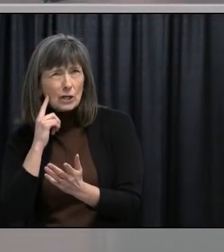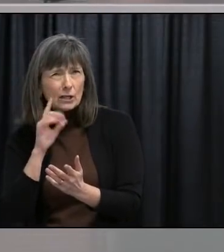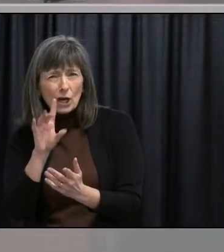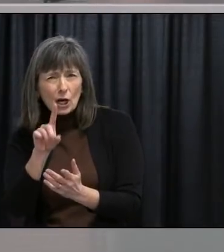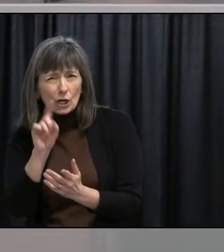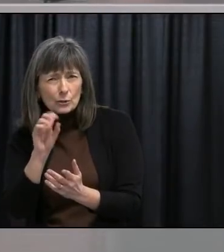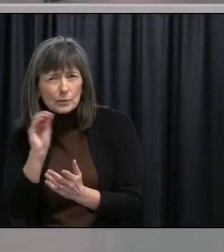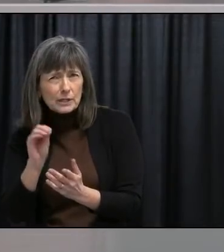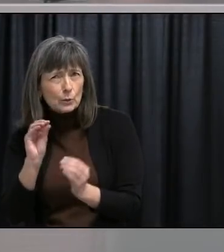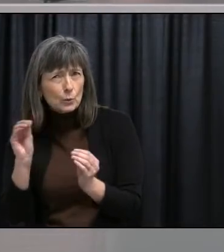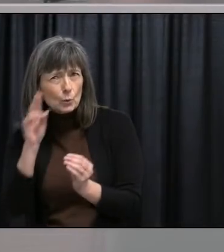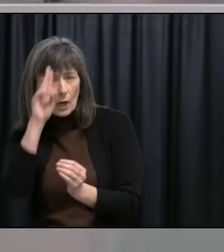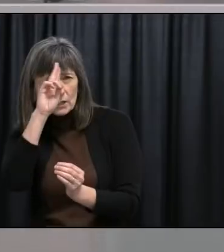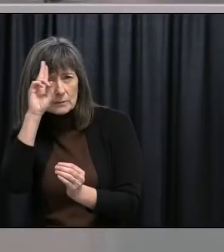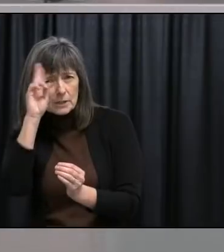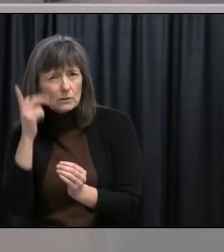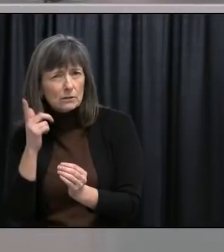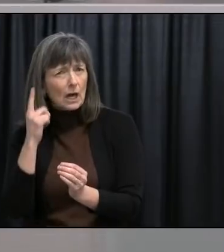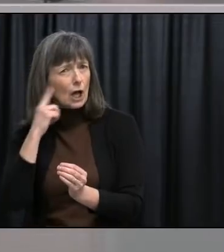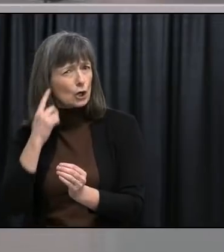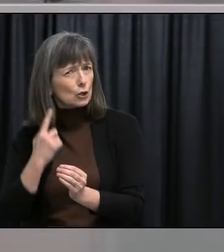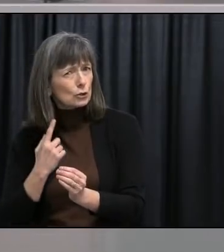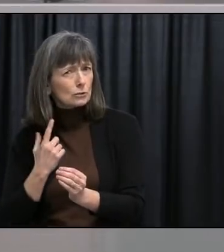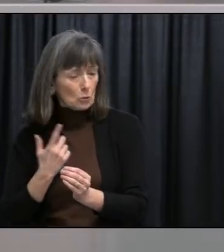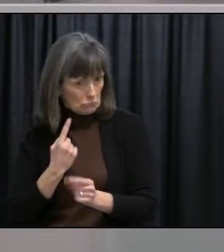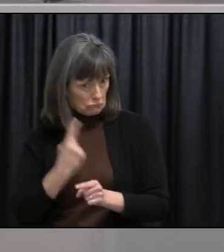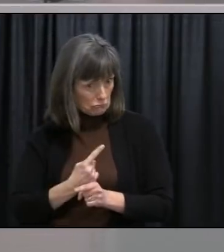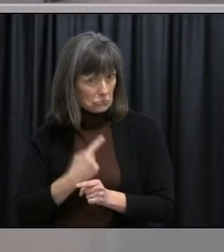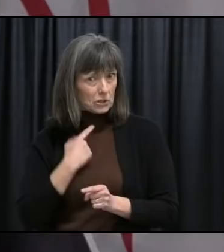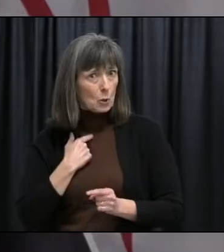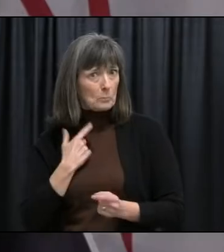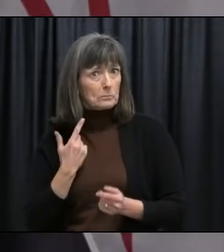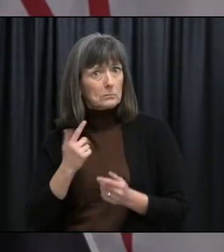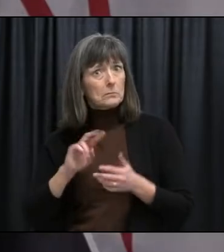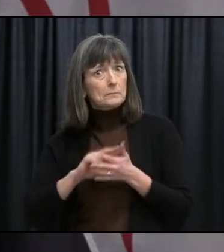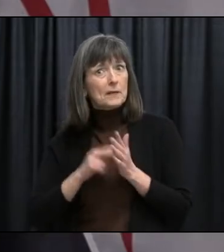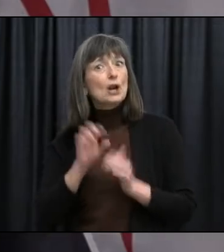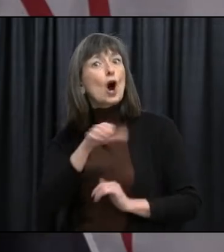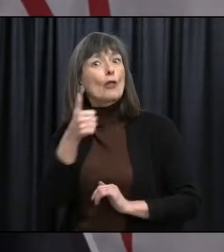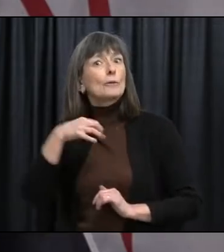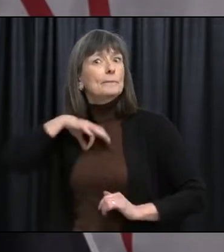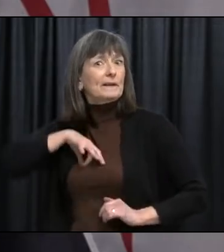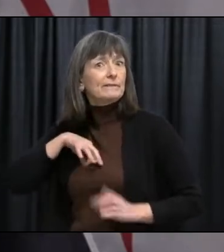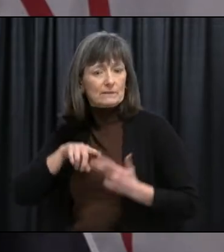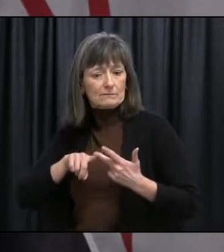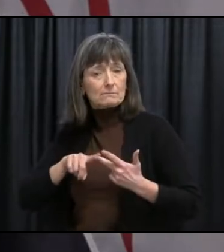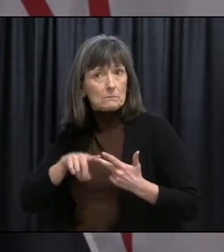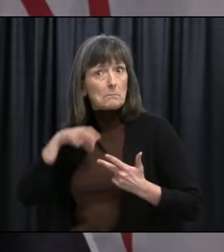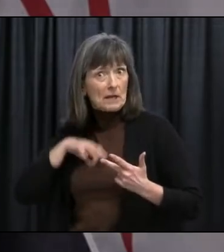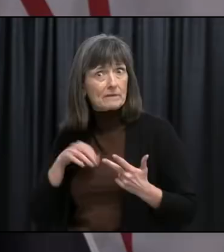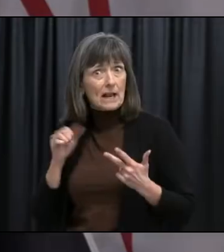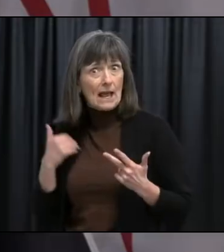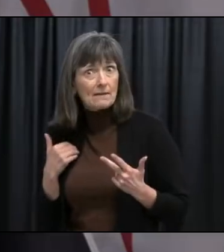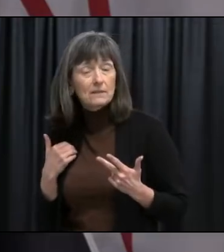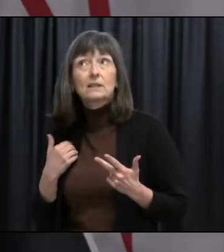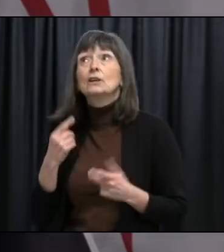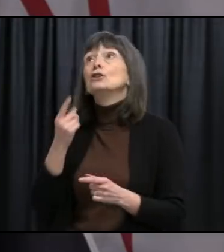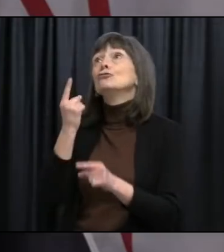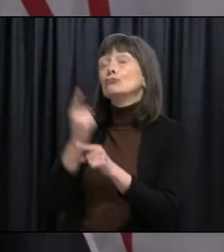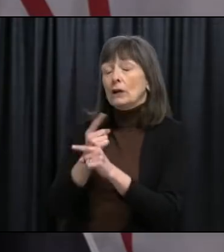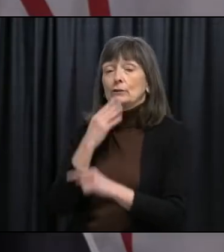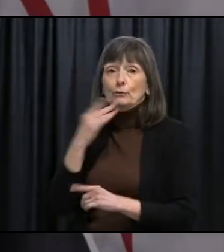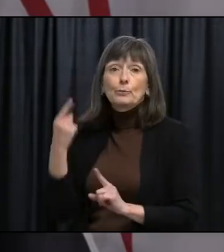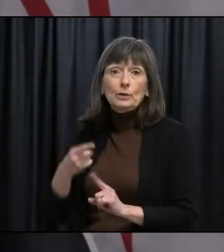numbers according to what it can do, not just simply preventatively. Yes, so certainly that's a good point,